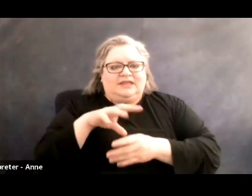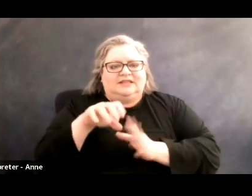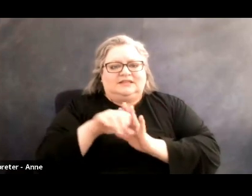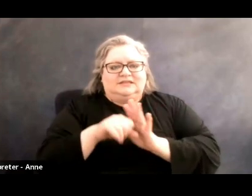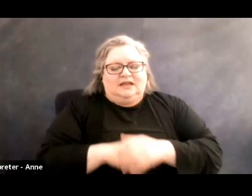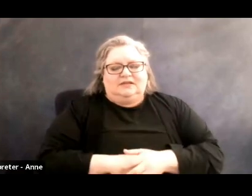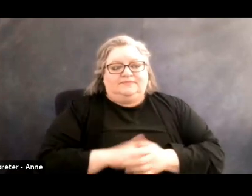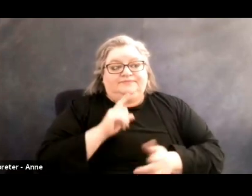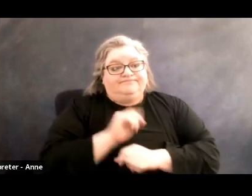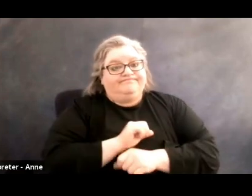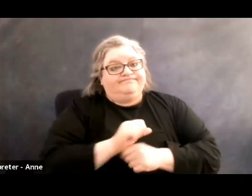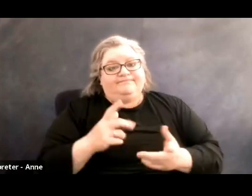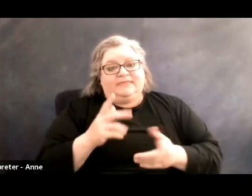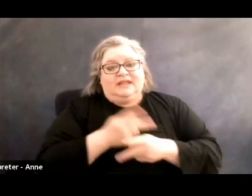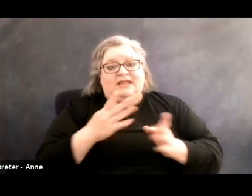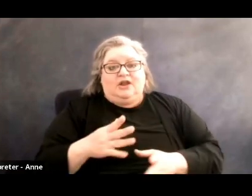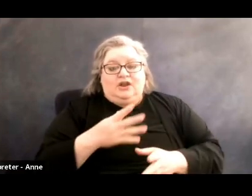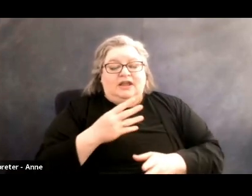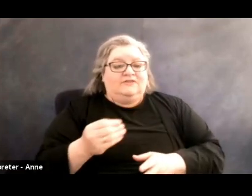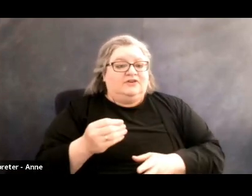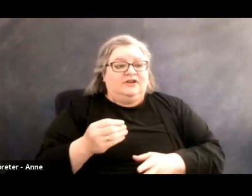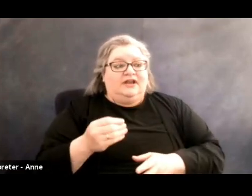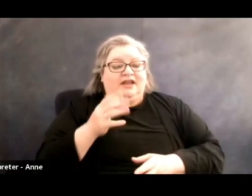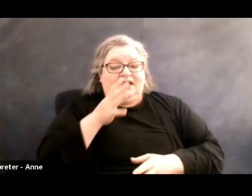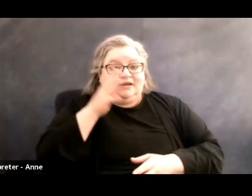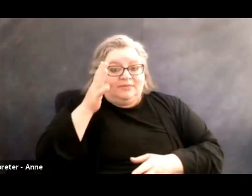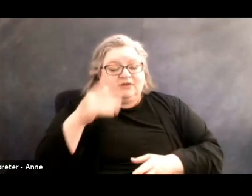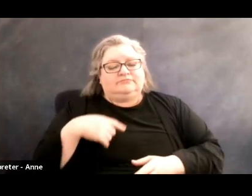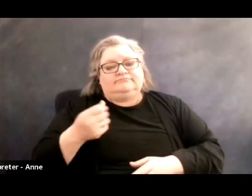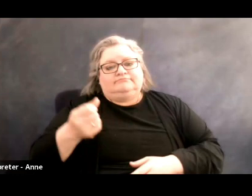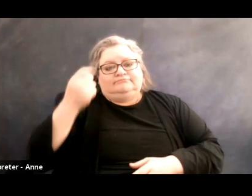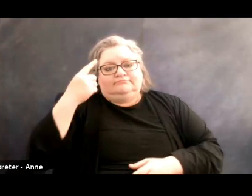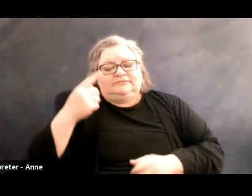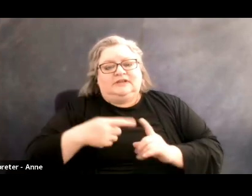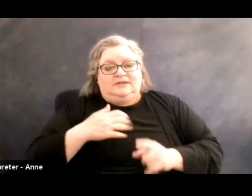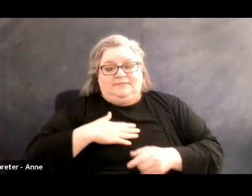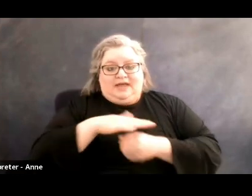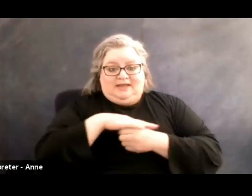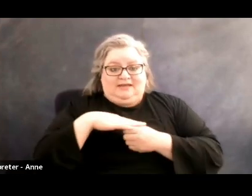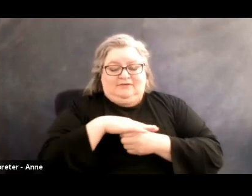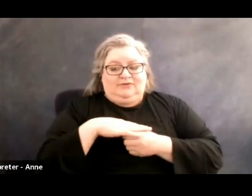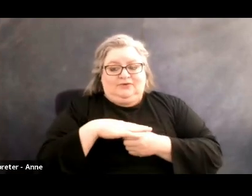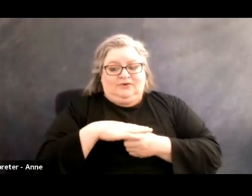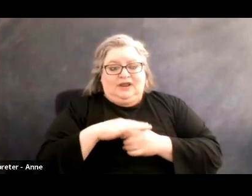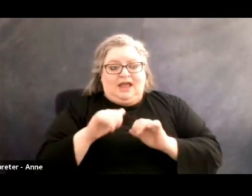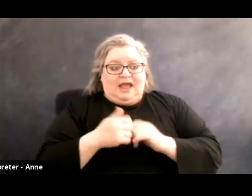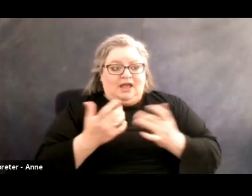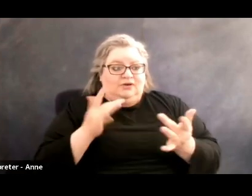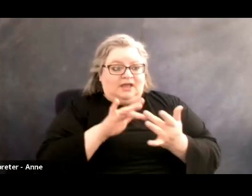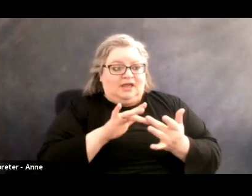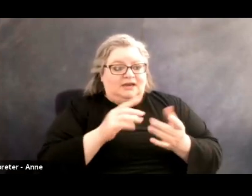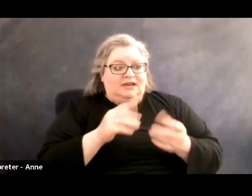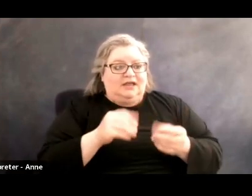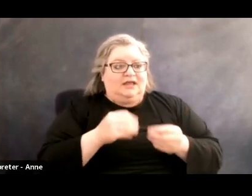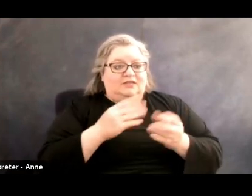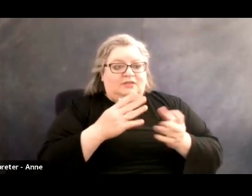The reality as a caregiver, as a parent, I know I know in the county that I stay in how to contact the provider,